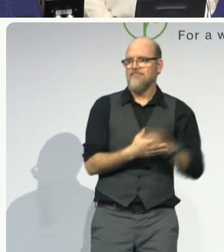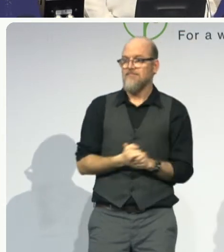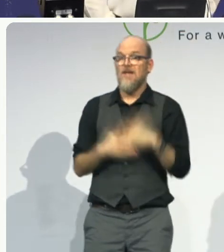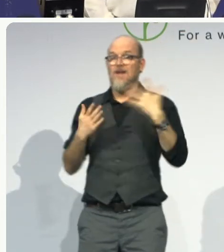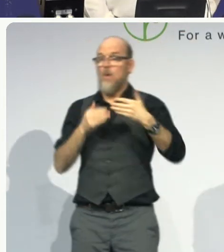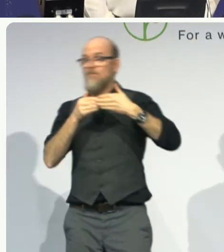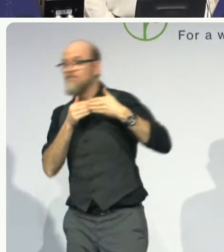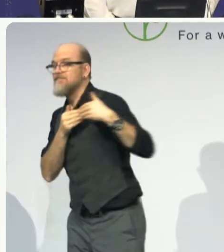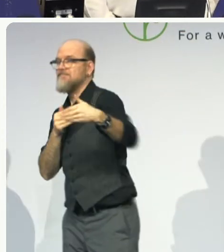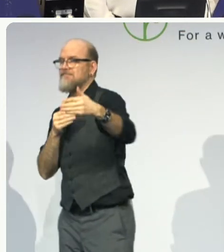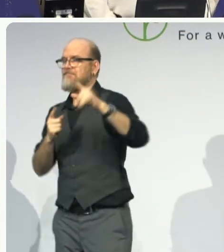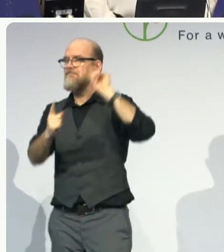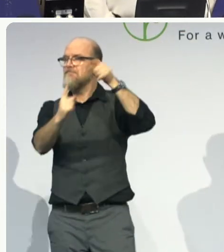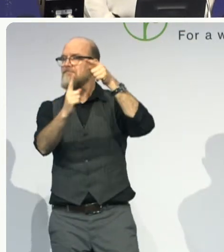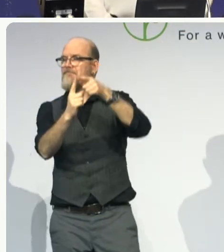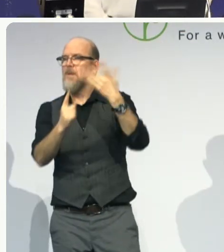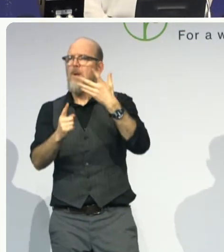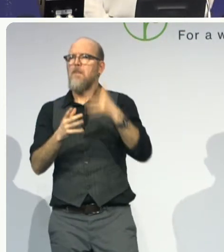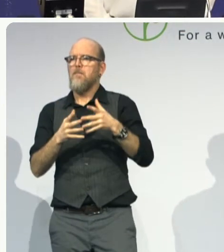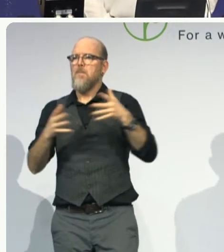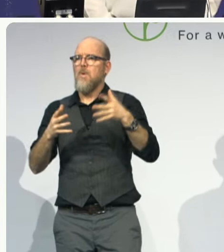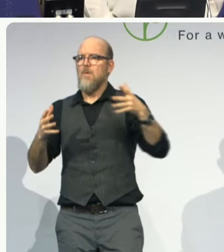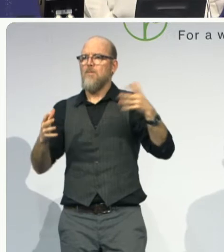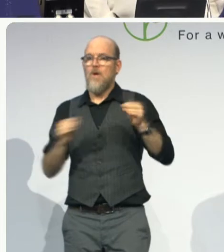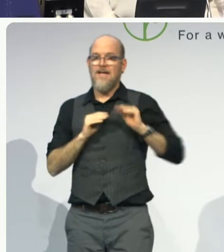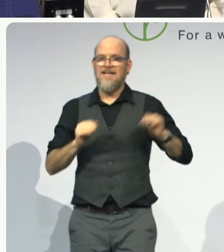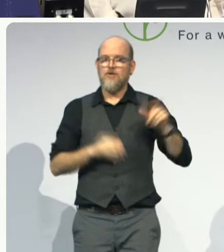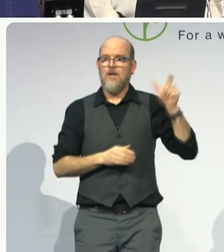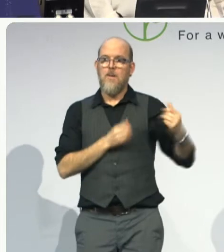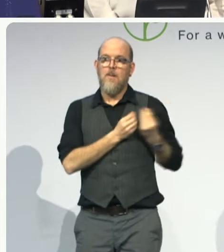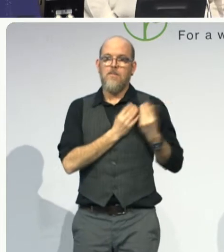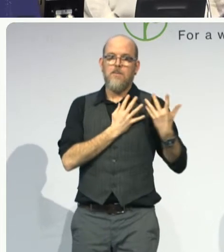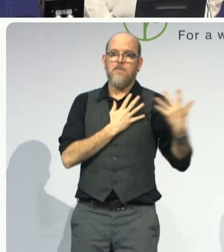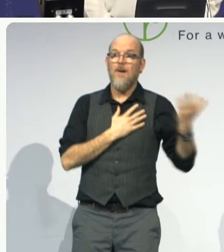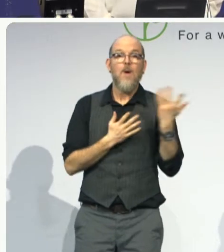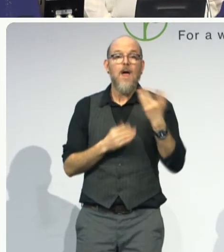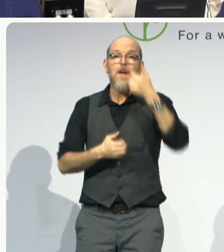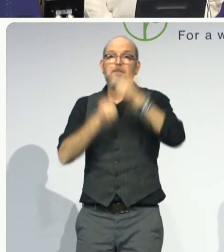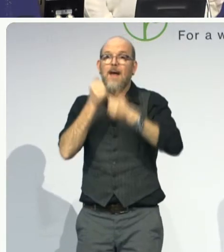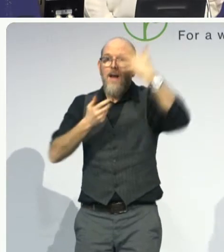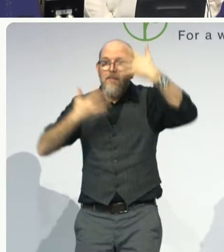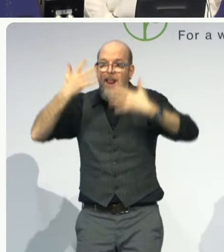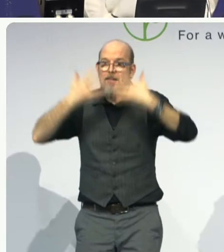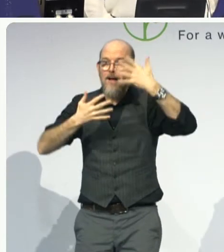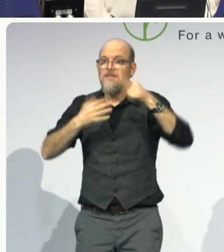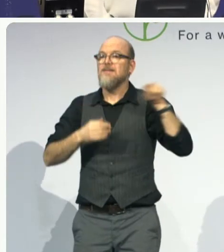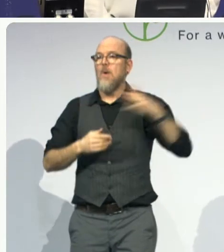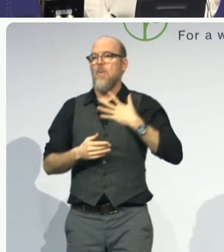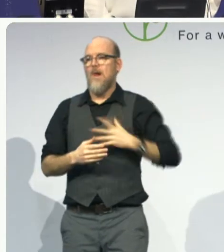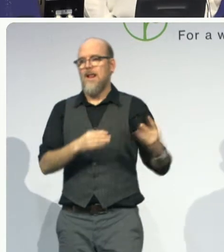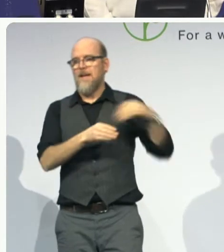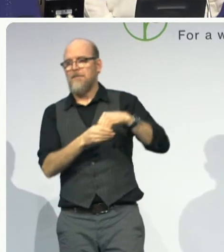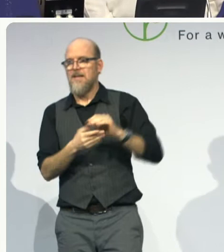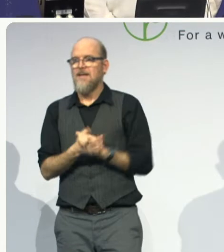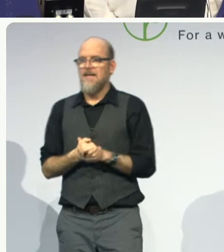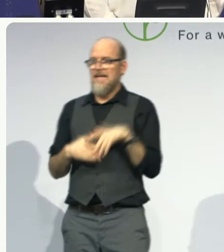In sum, ADISA's inclusive education program has educated children that otherwise would have never been allowed to attend school.